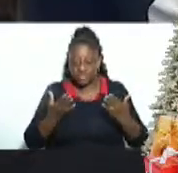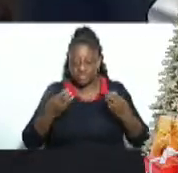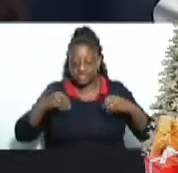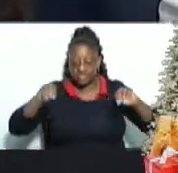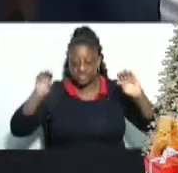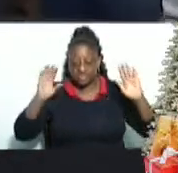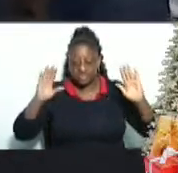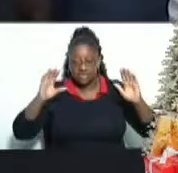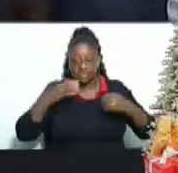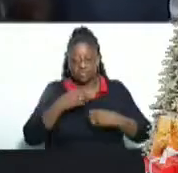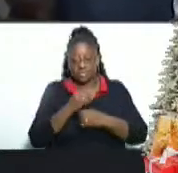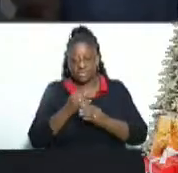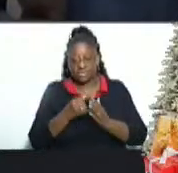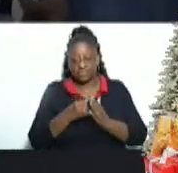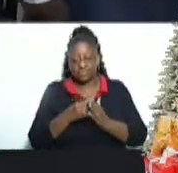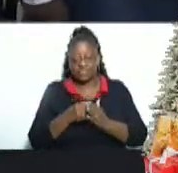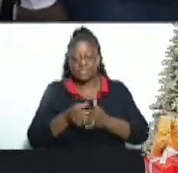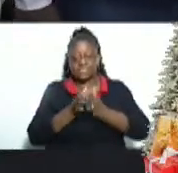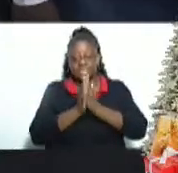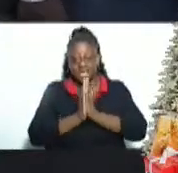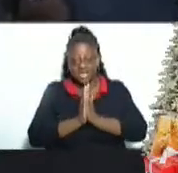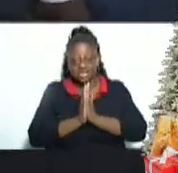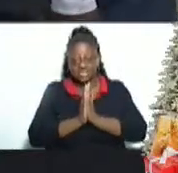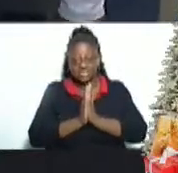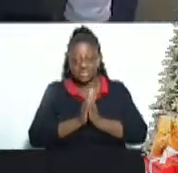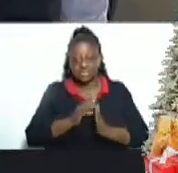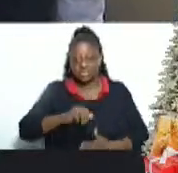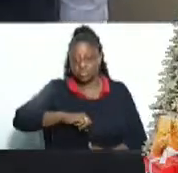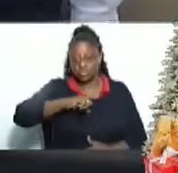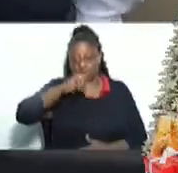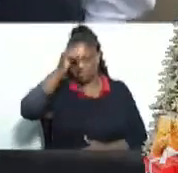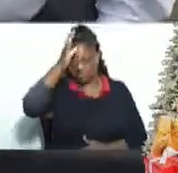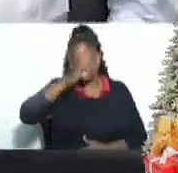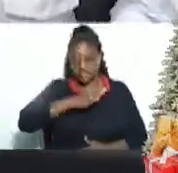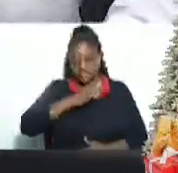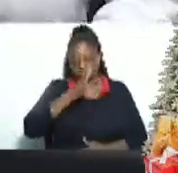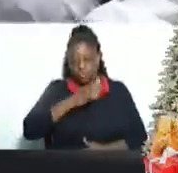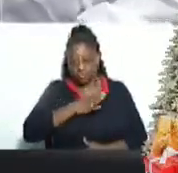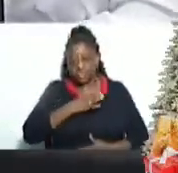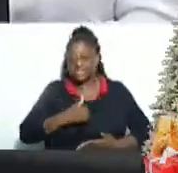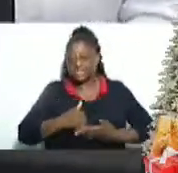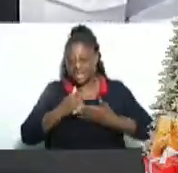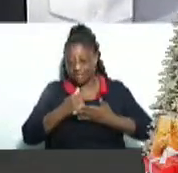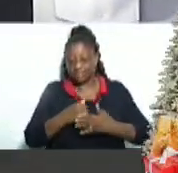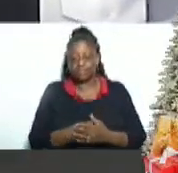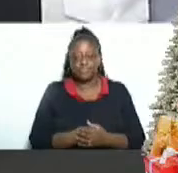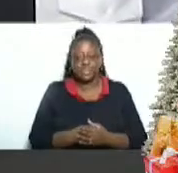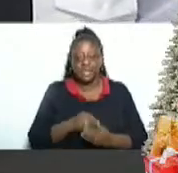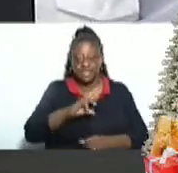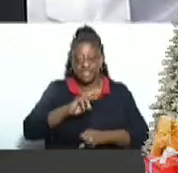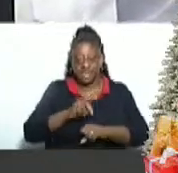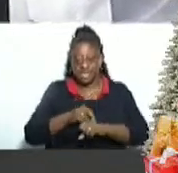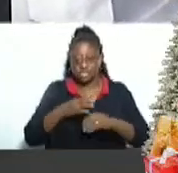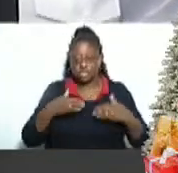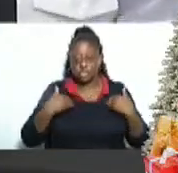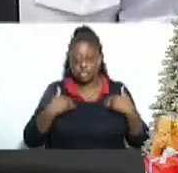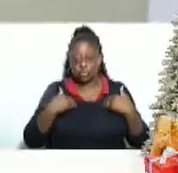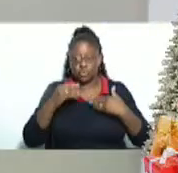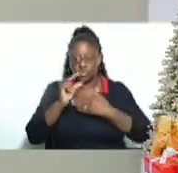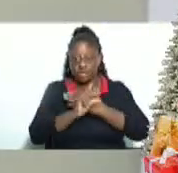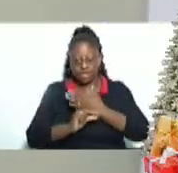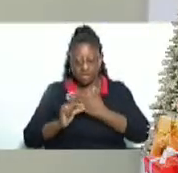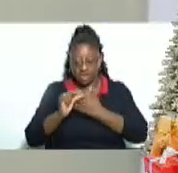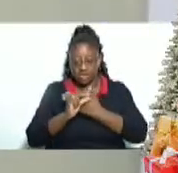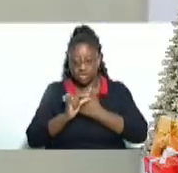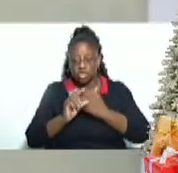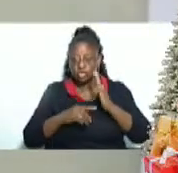Prime Minister making a strong appeal to brave men and women to serve. The National Youth Guard is testament to the